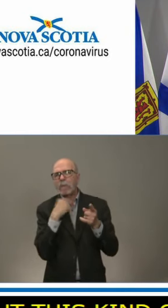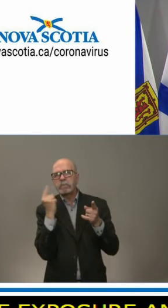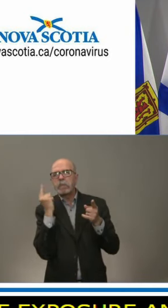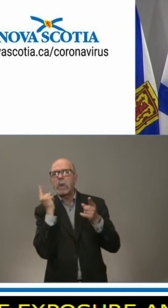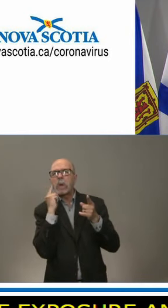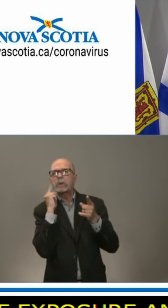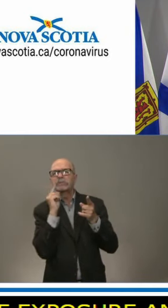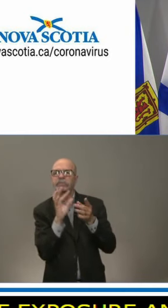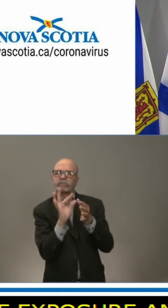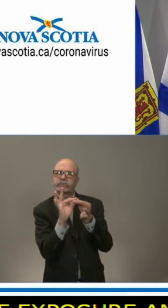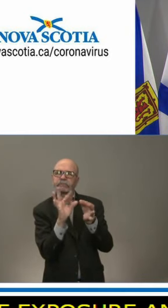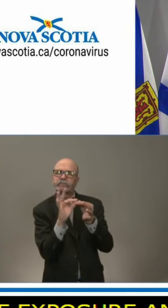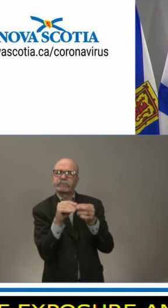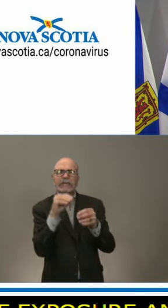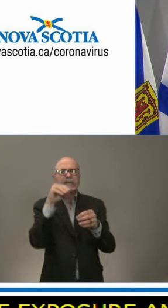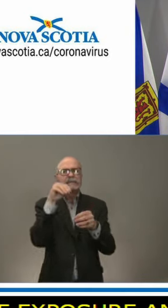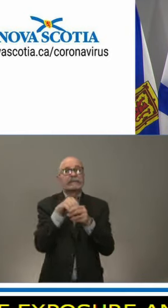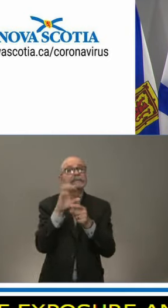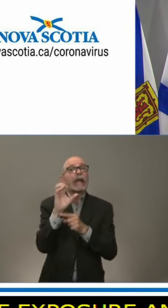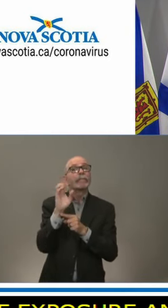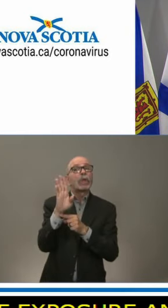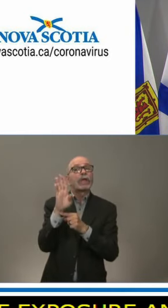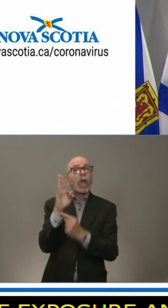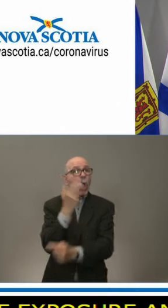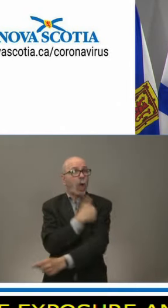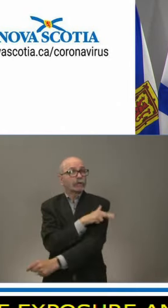Hospital, not in a COVID